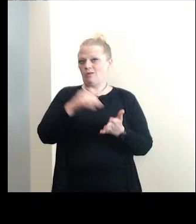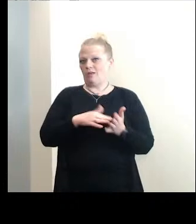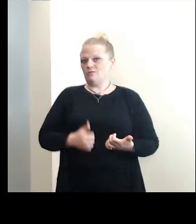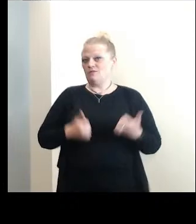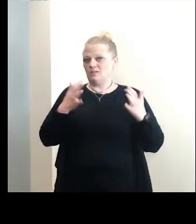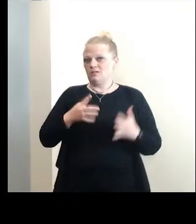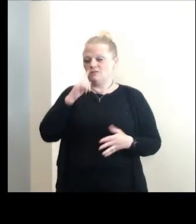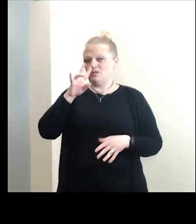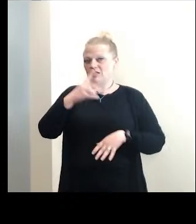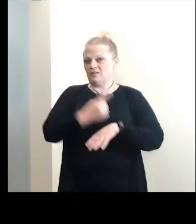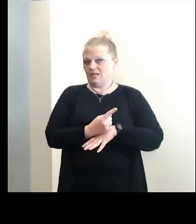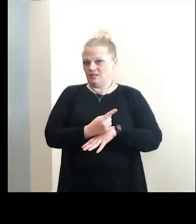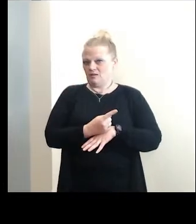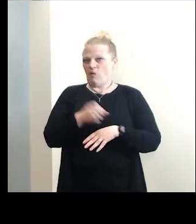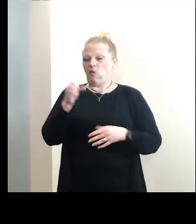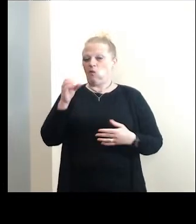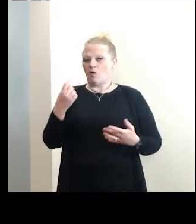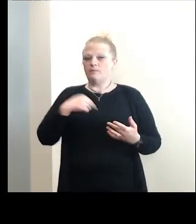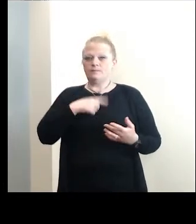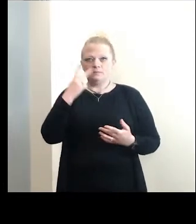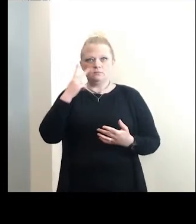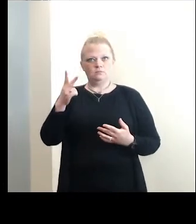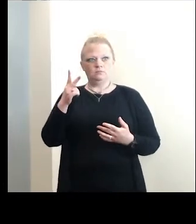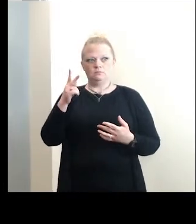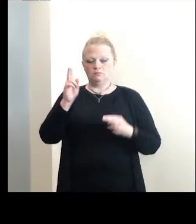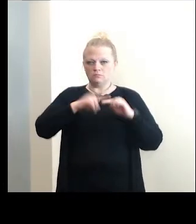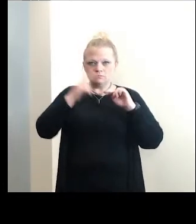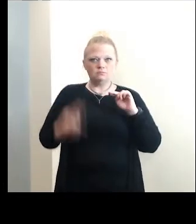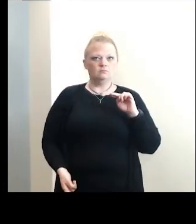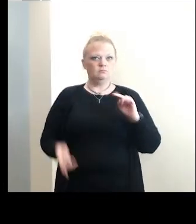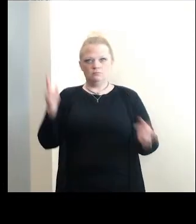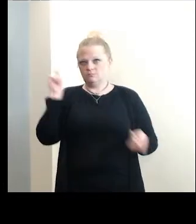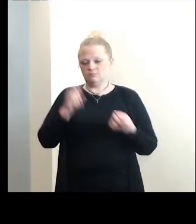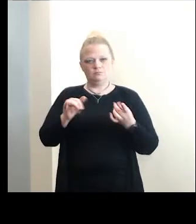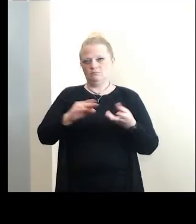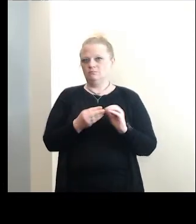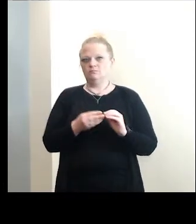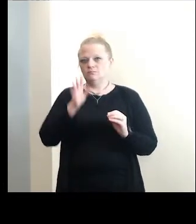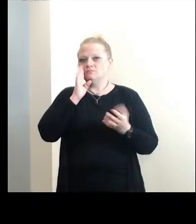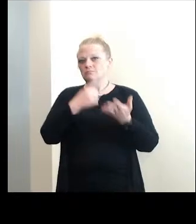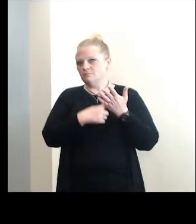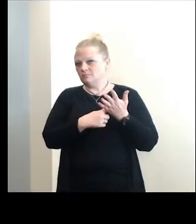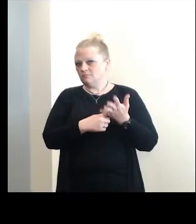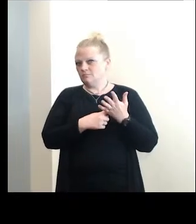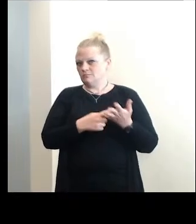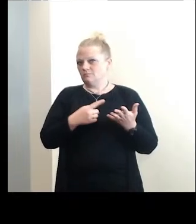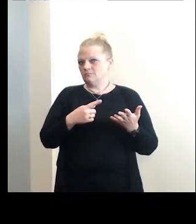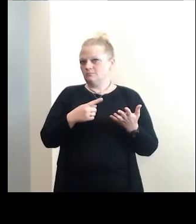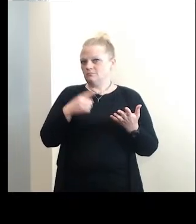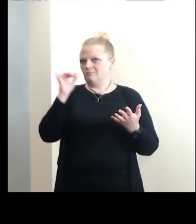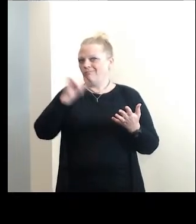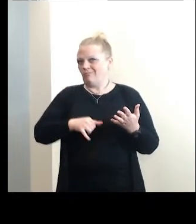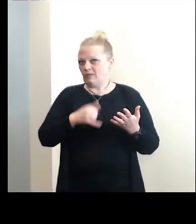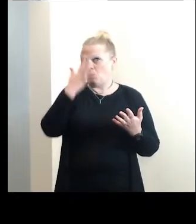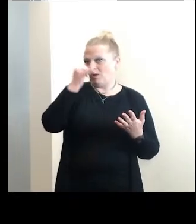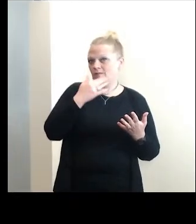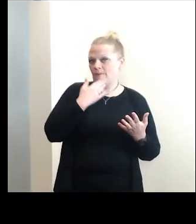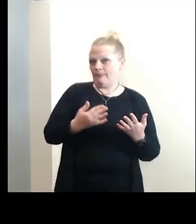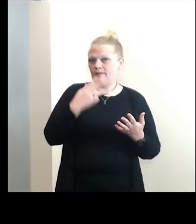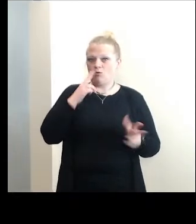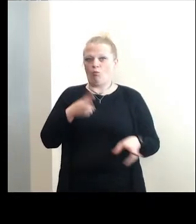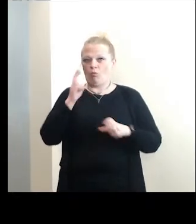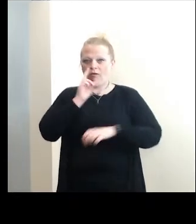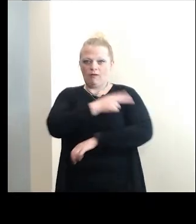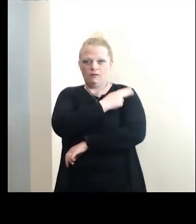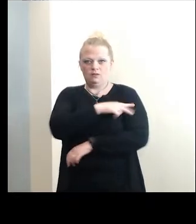7 days. So we've seen a big drop in that number, and we'll talk more about that and why it's good. Hospitalizations on May 16th,